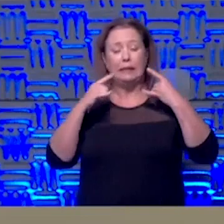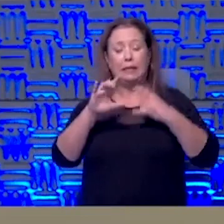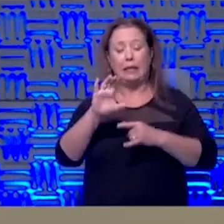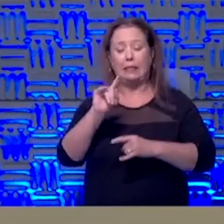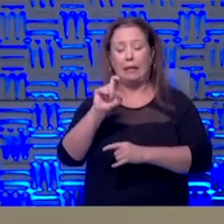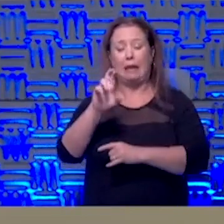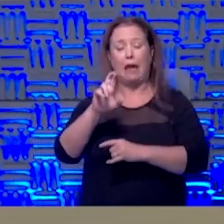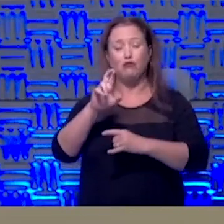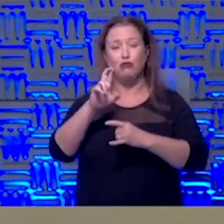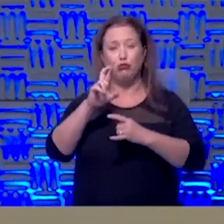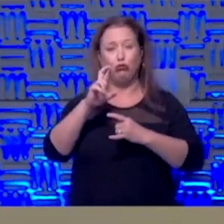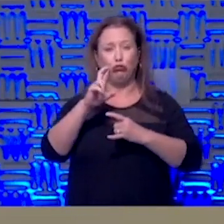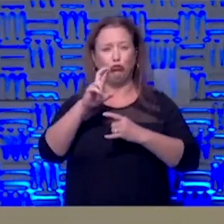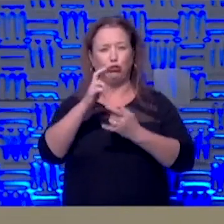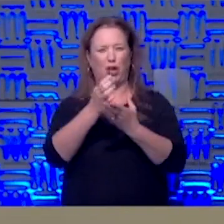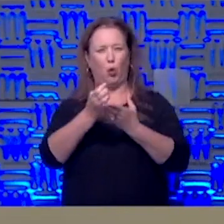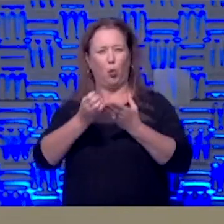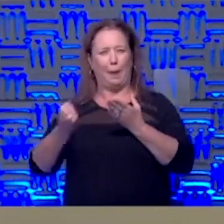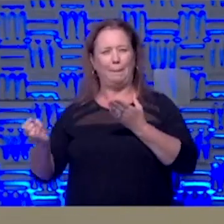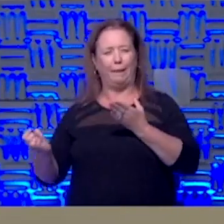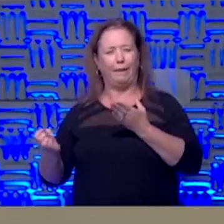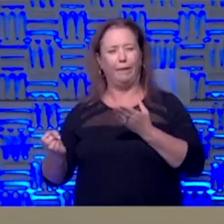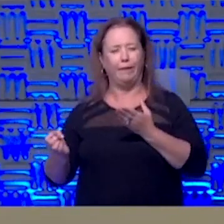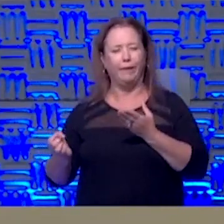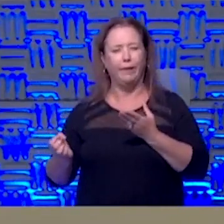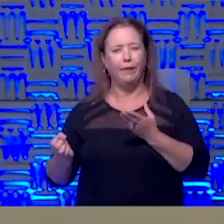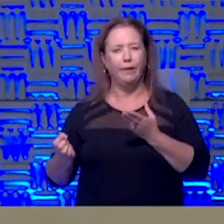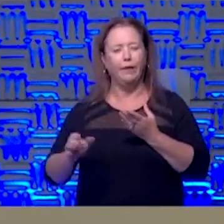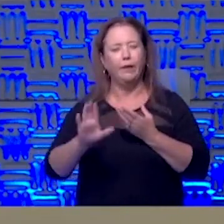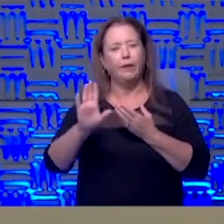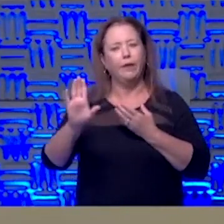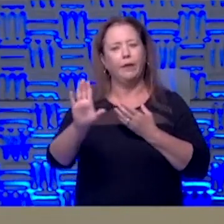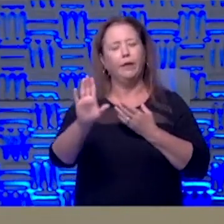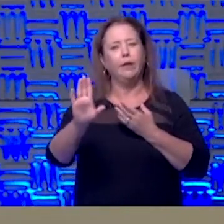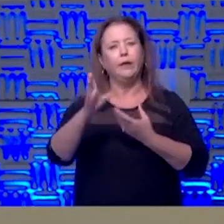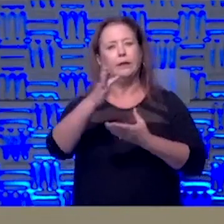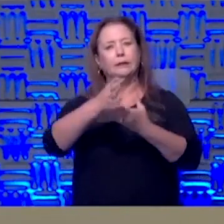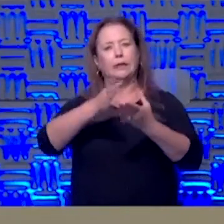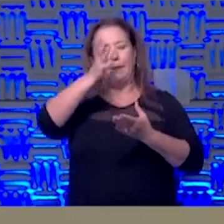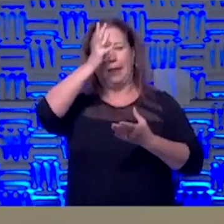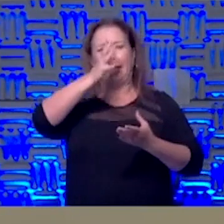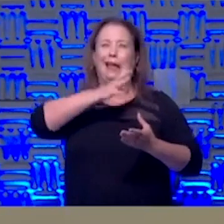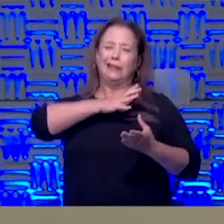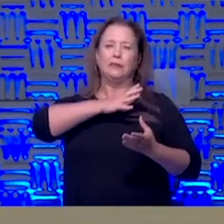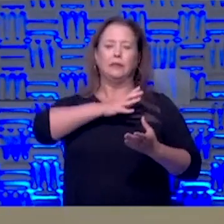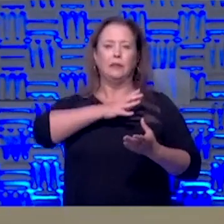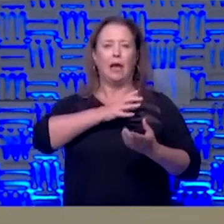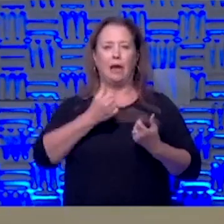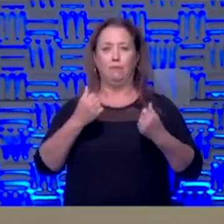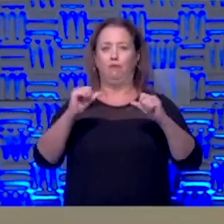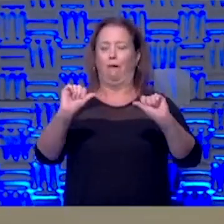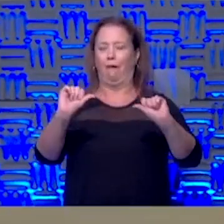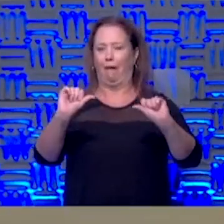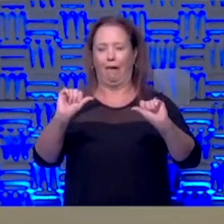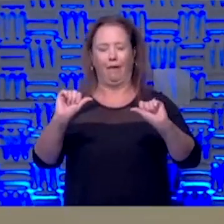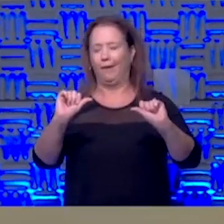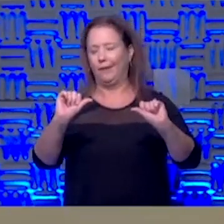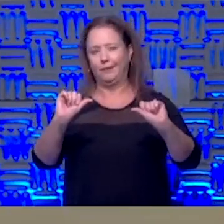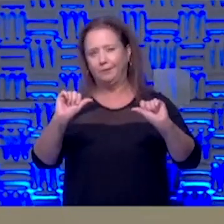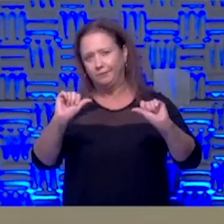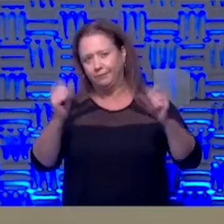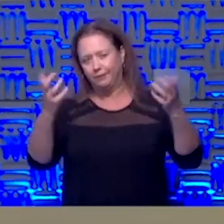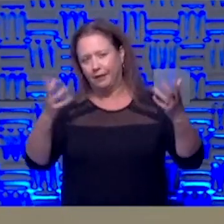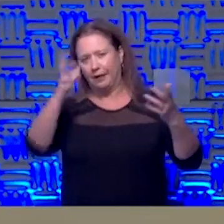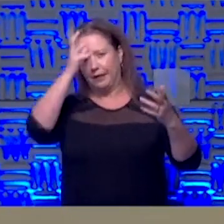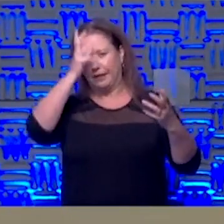catcher's gear and things of that nature. I think some of the guys have tried it, but I just think